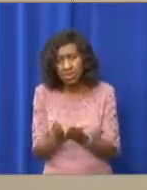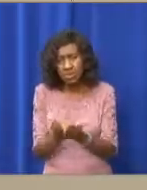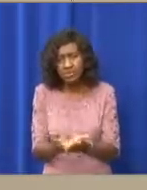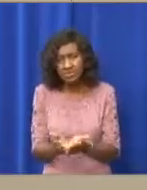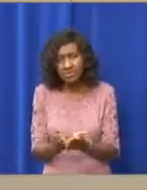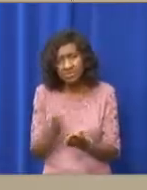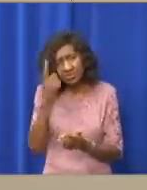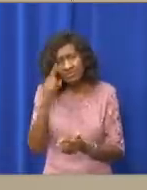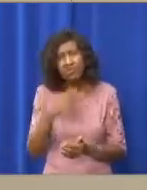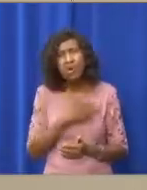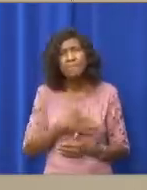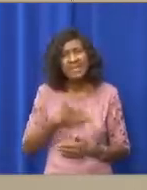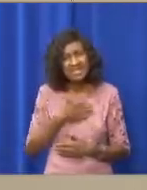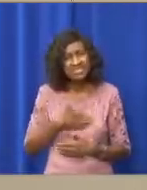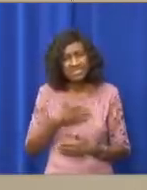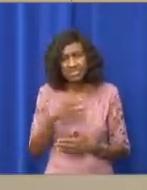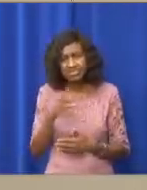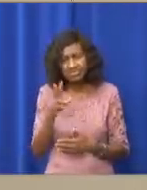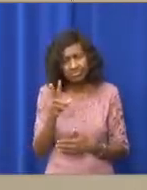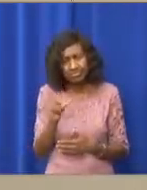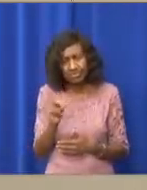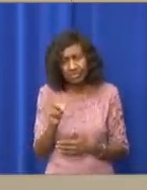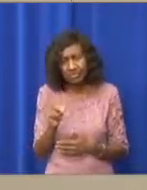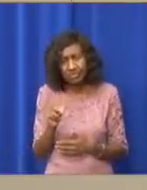congregating in those areas,